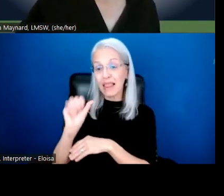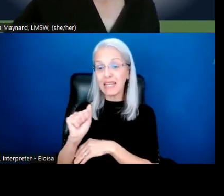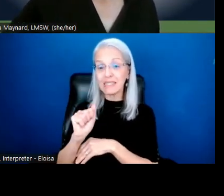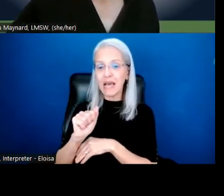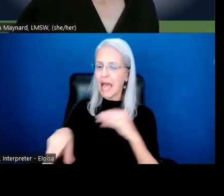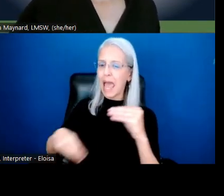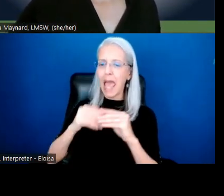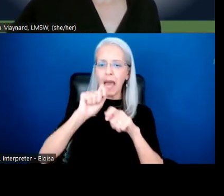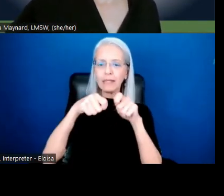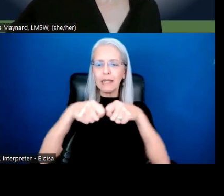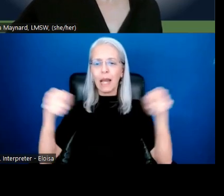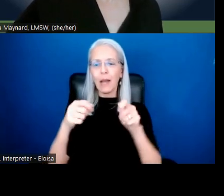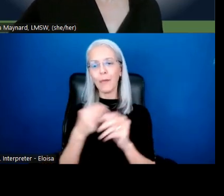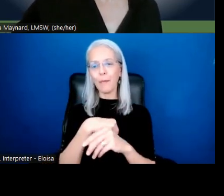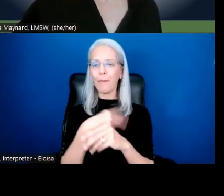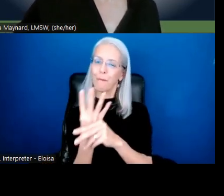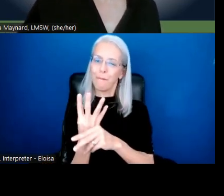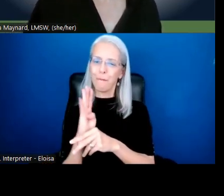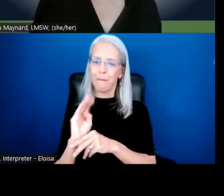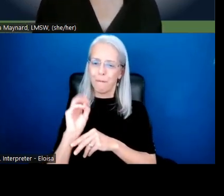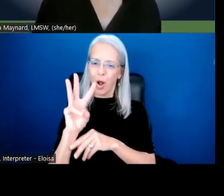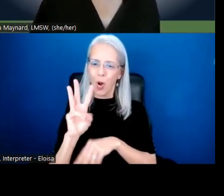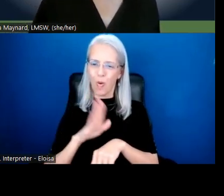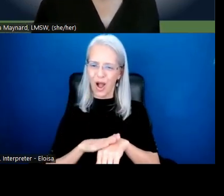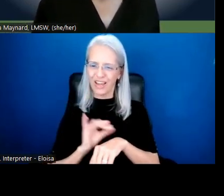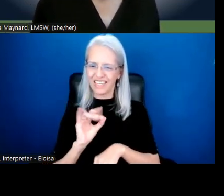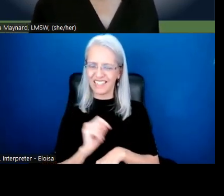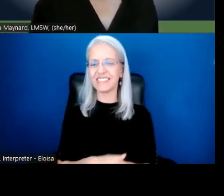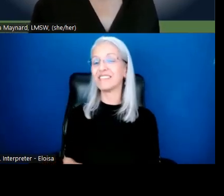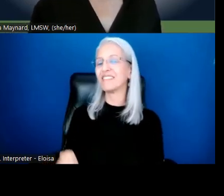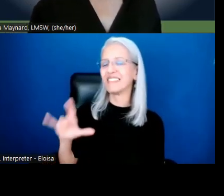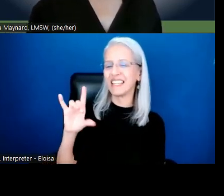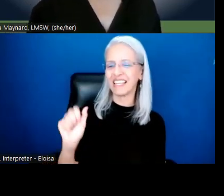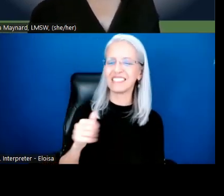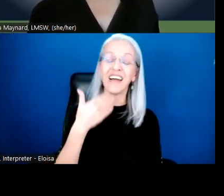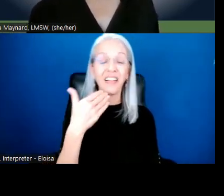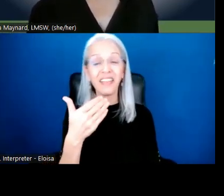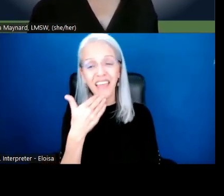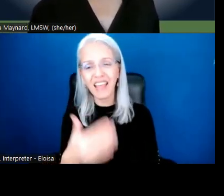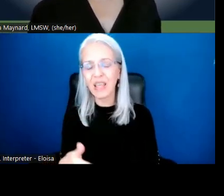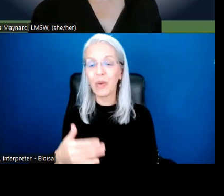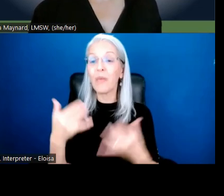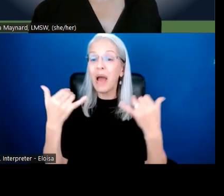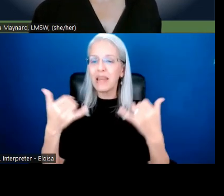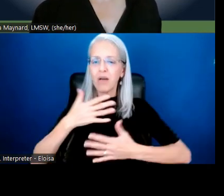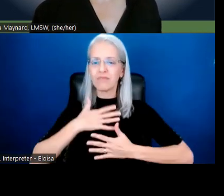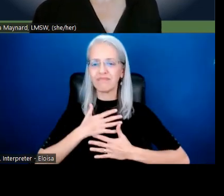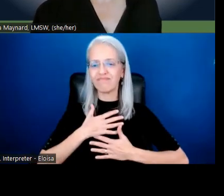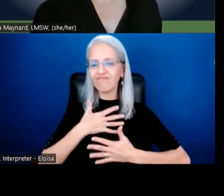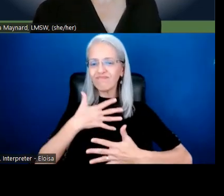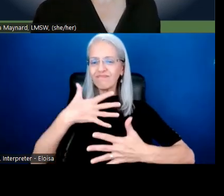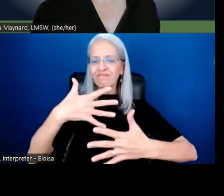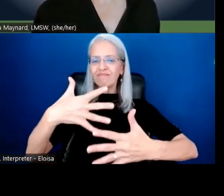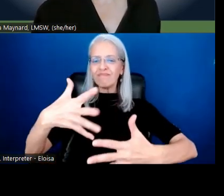it. Yeah, so just wanting to thank you, Edna. And yeah, maybe take a deep breath. There's a whole lot